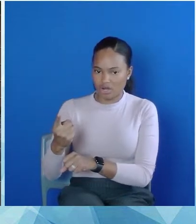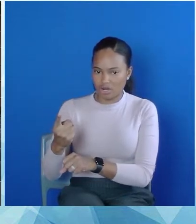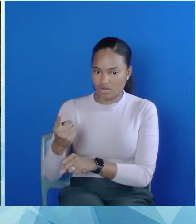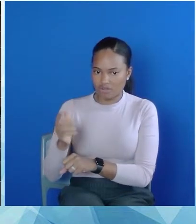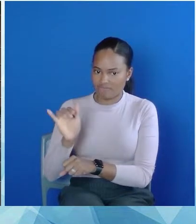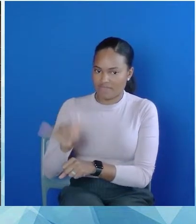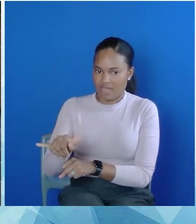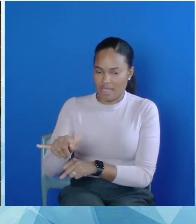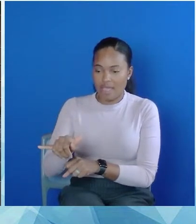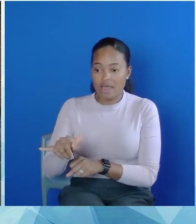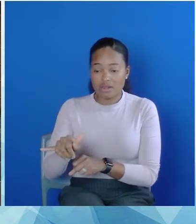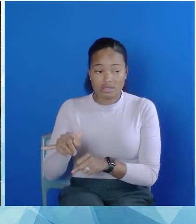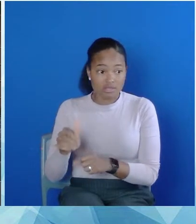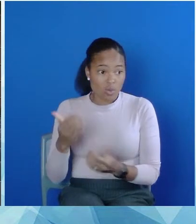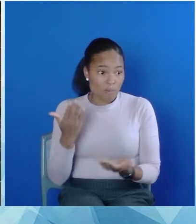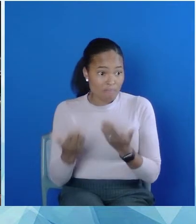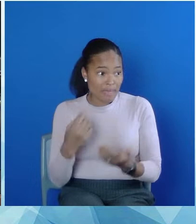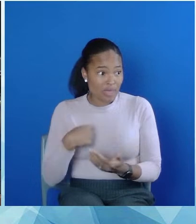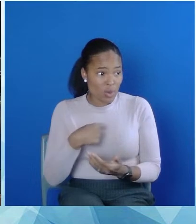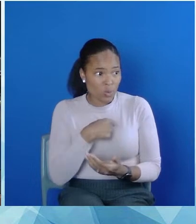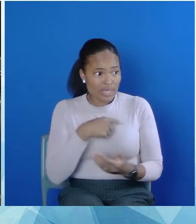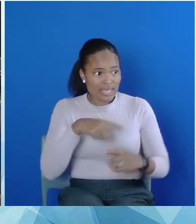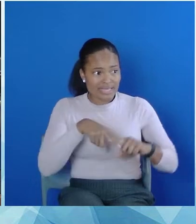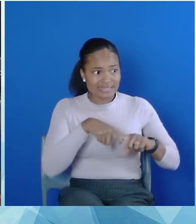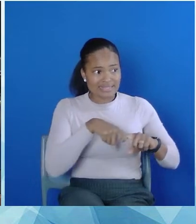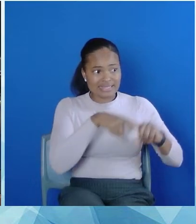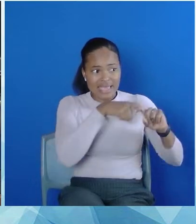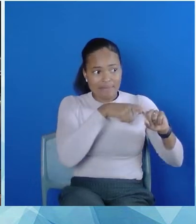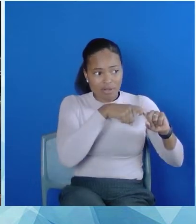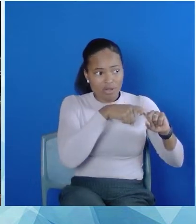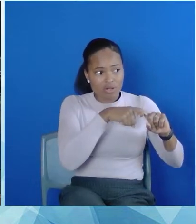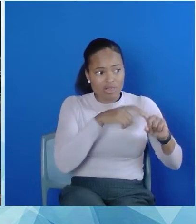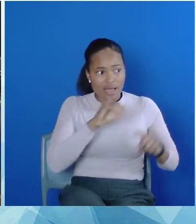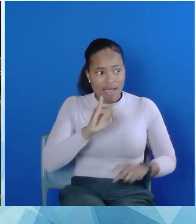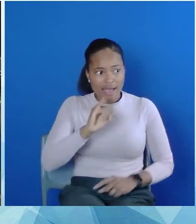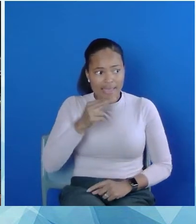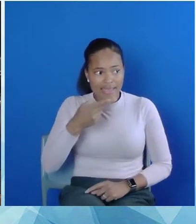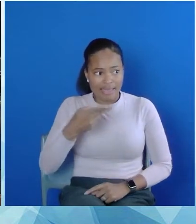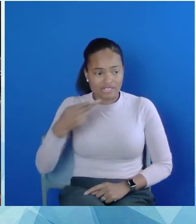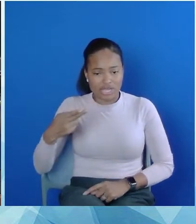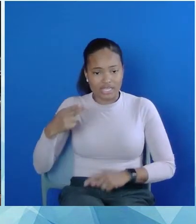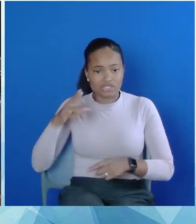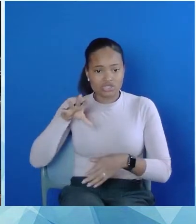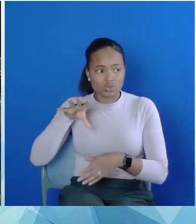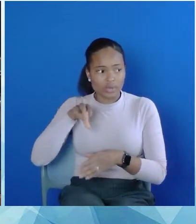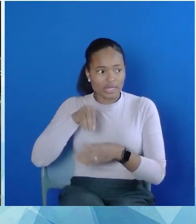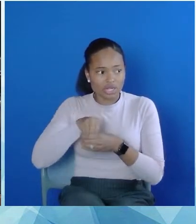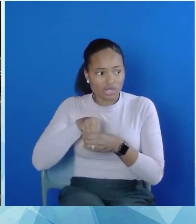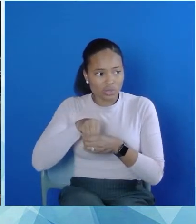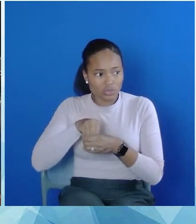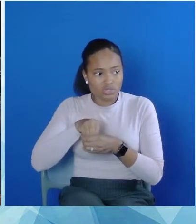then table IHA to also include Deaf Awareness Week and White Cane Day?